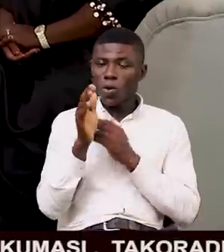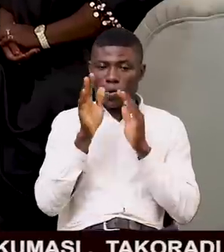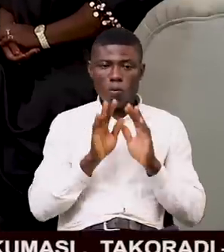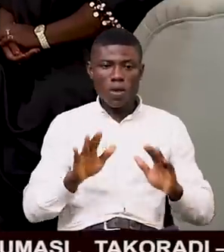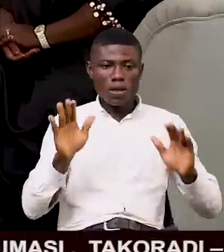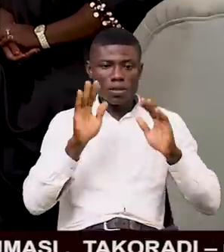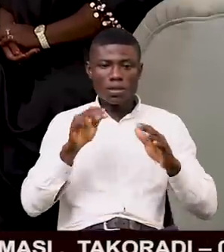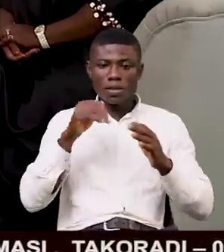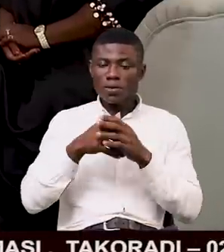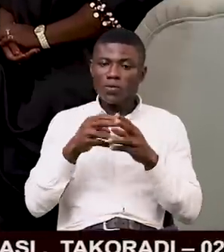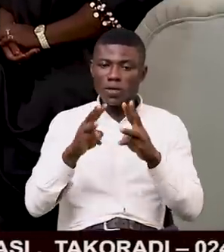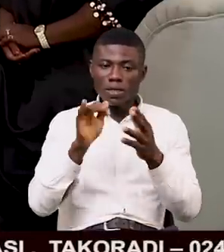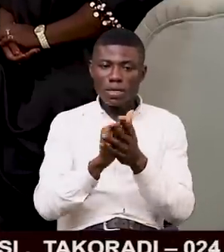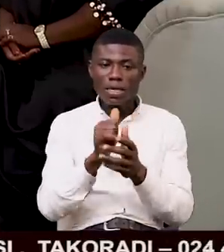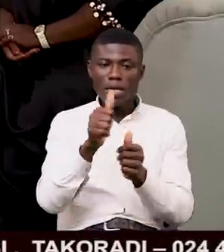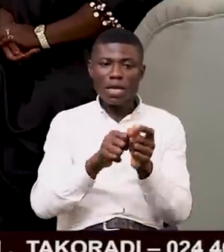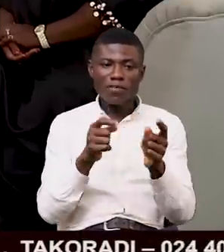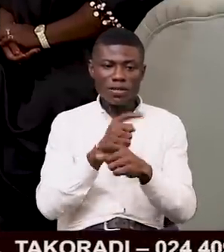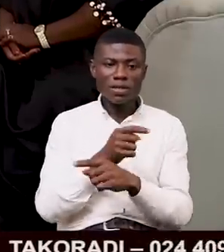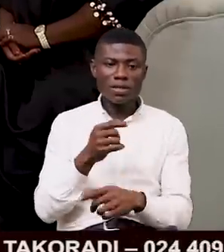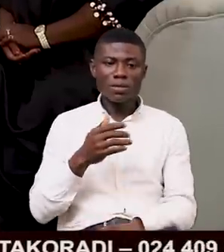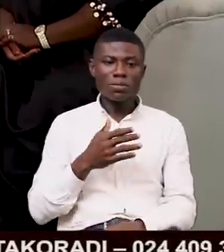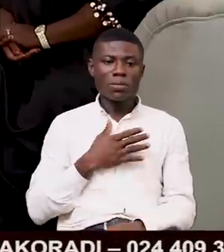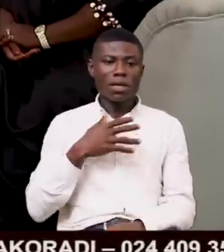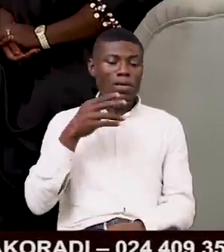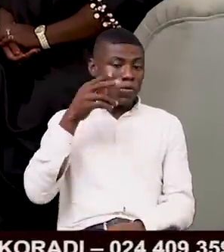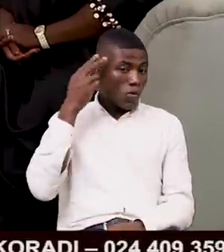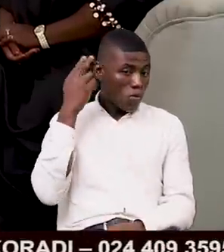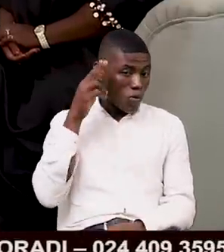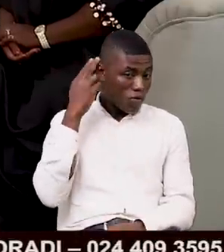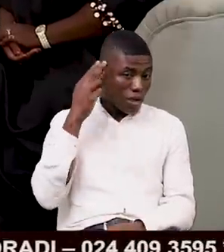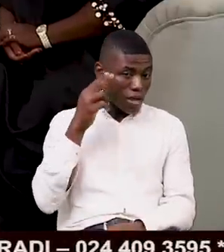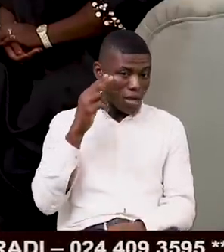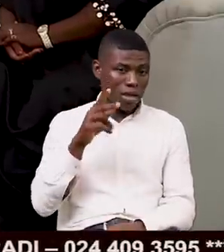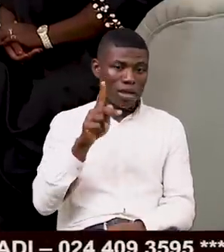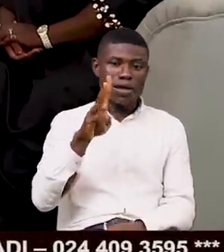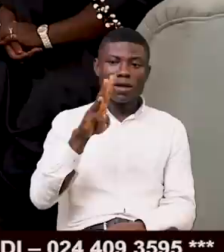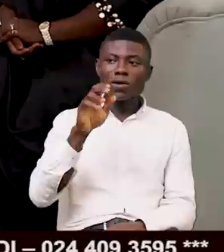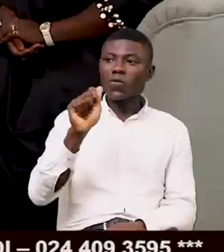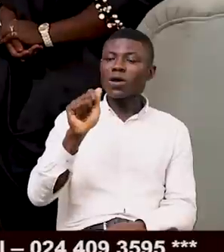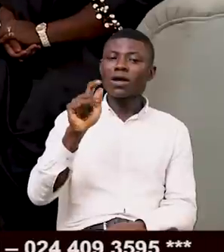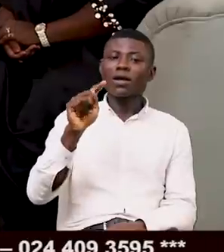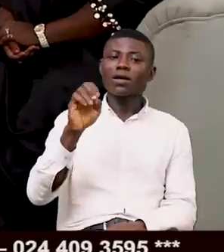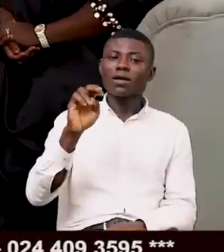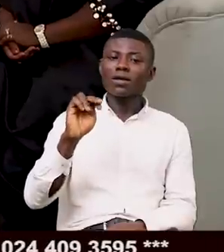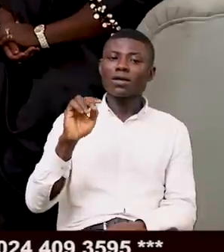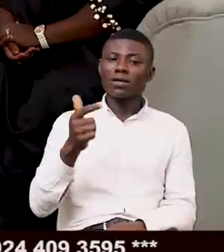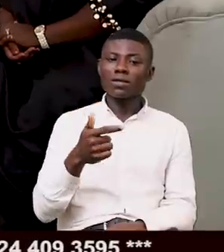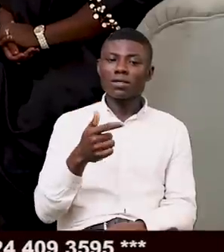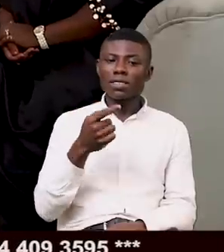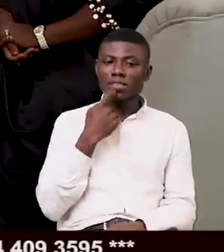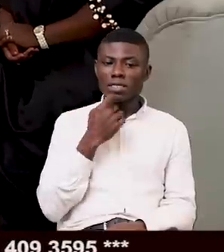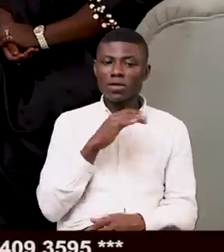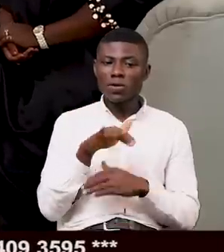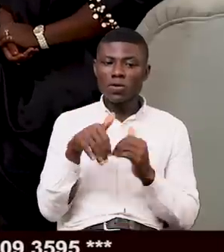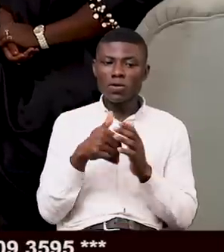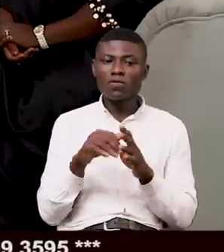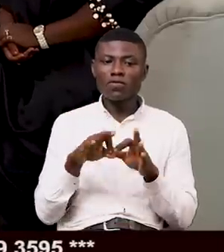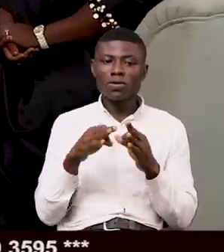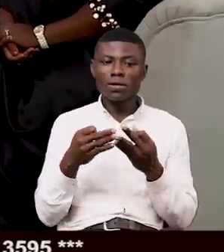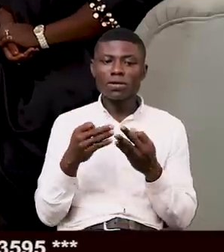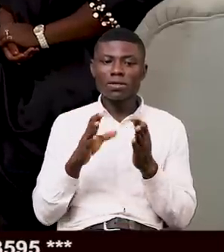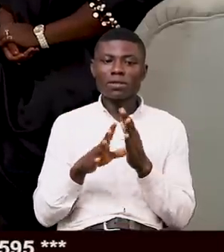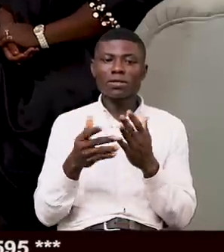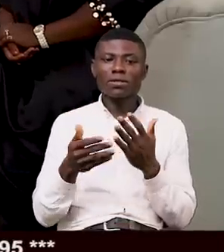wonderful in a way say de bia me wo fa kro ye aye ken me wo fa o fa kwa sin an wo se de bia o ka kire me say busu ye ni nyina wo pe e